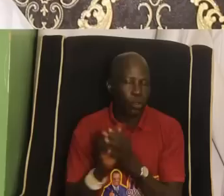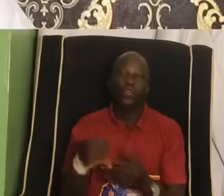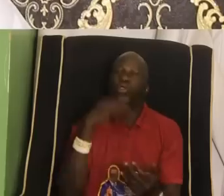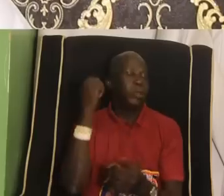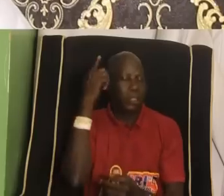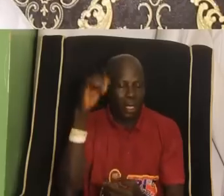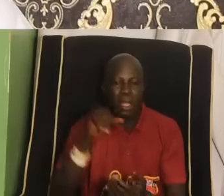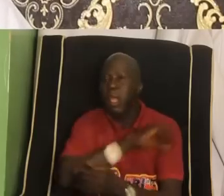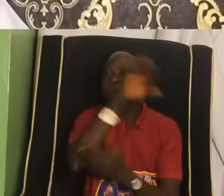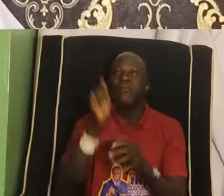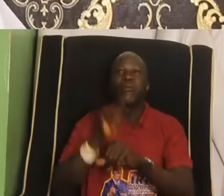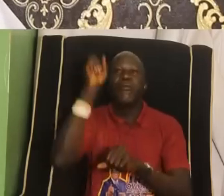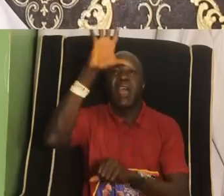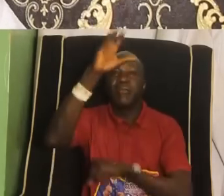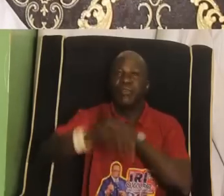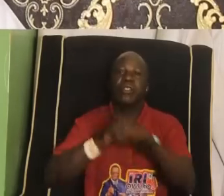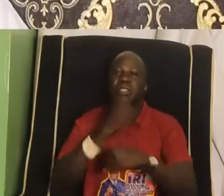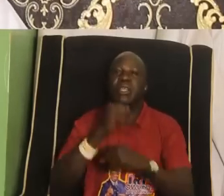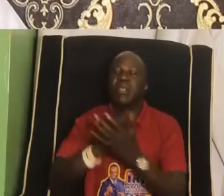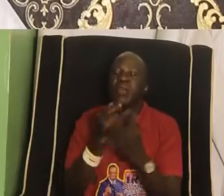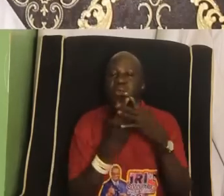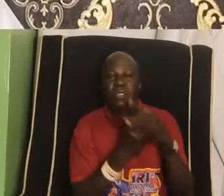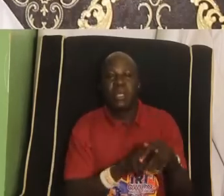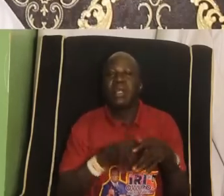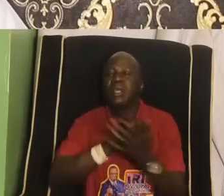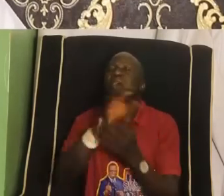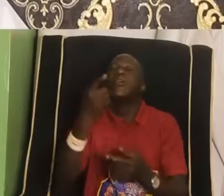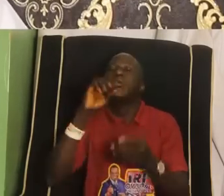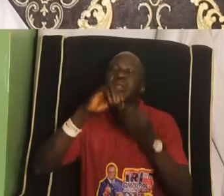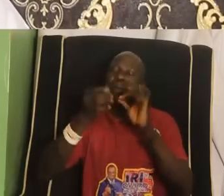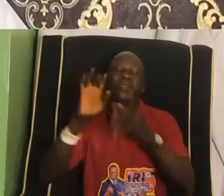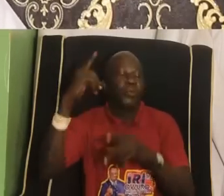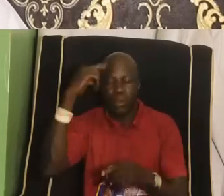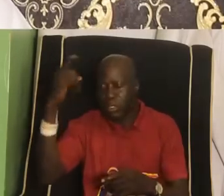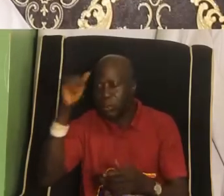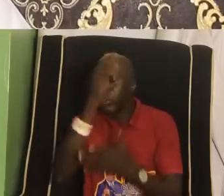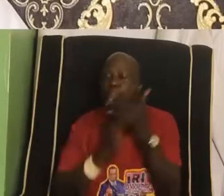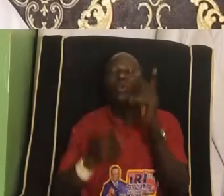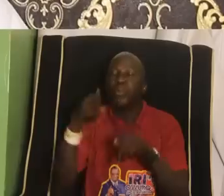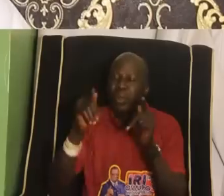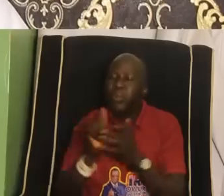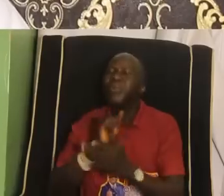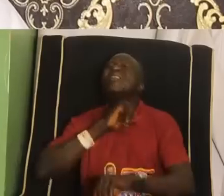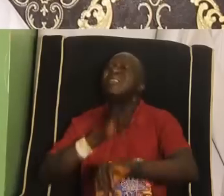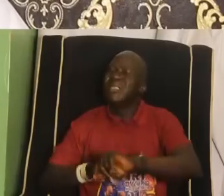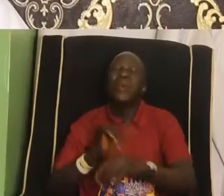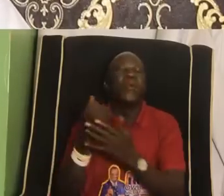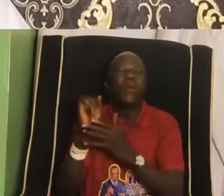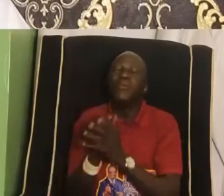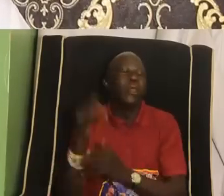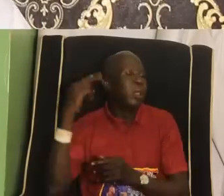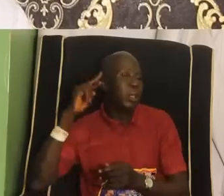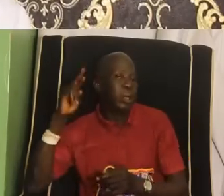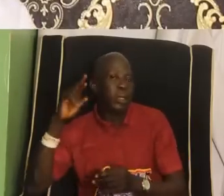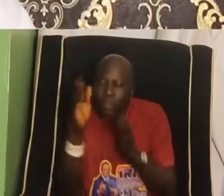will understand. For about 5 years back, that we started the interpretation of dream. People said